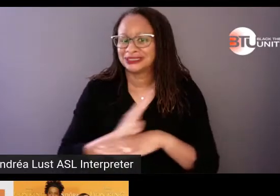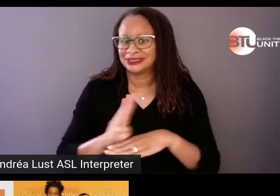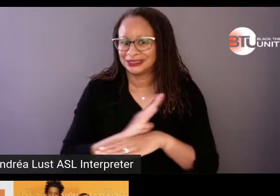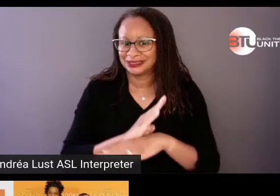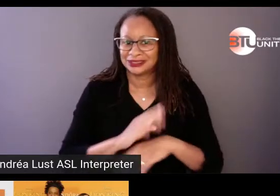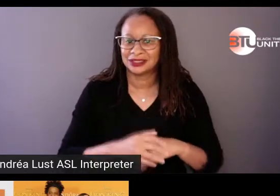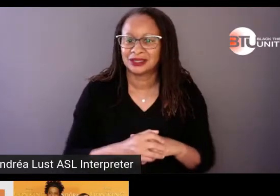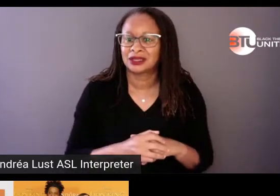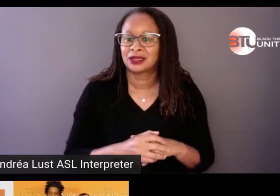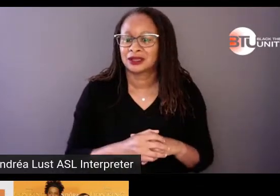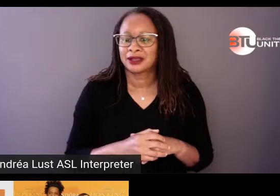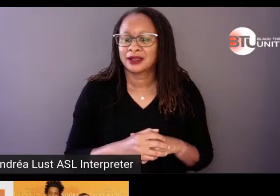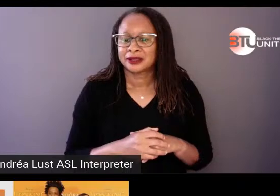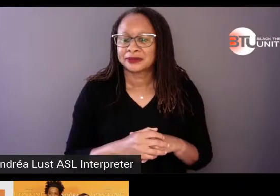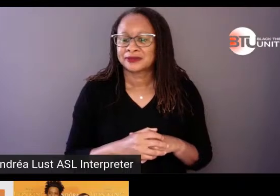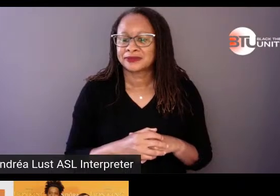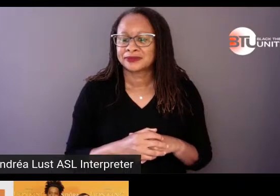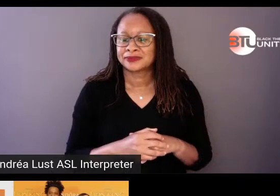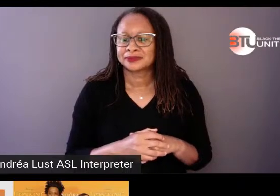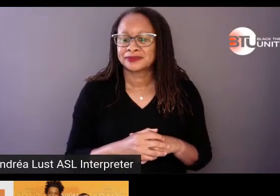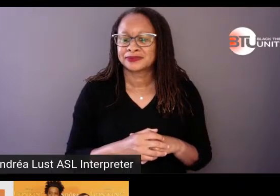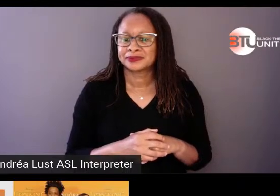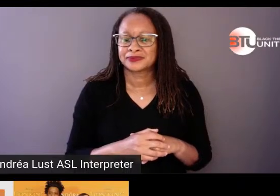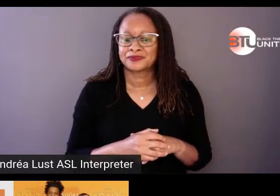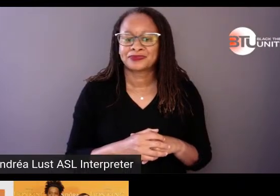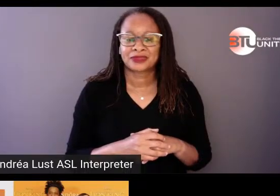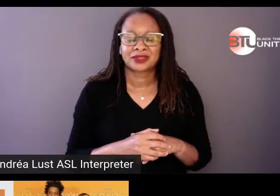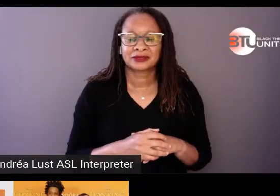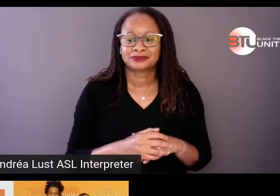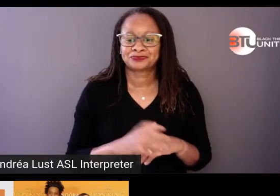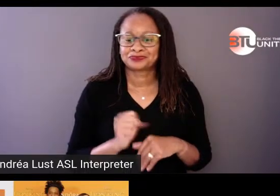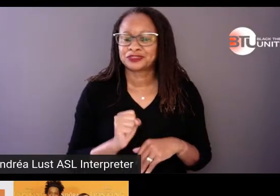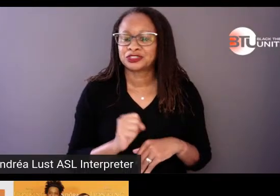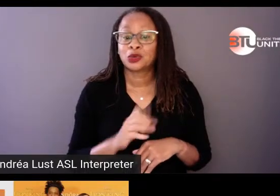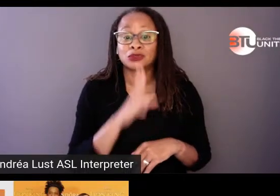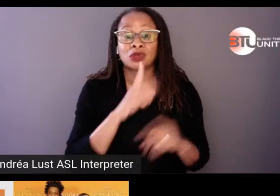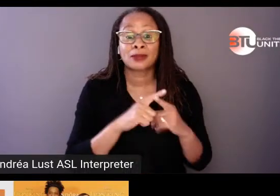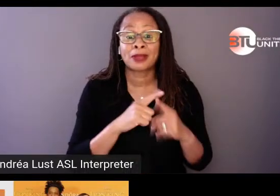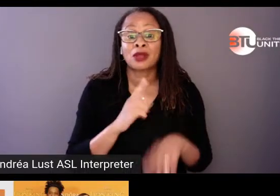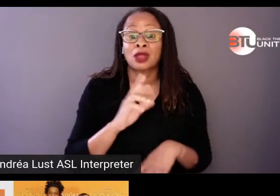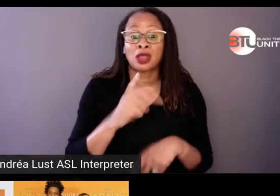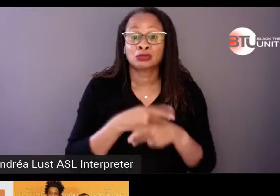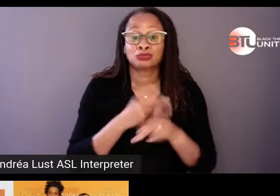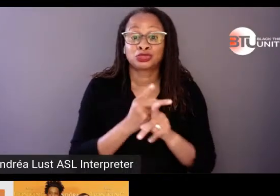I'll skip to the second part where we're talking about producers, not actors,